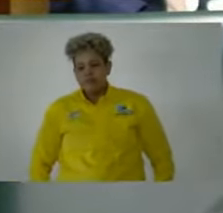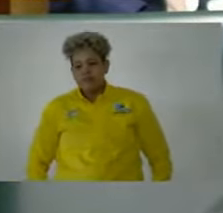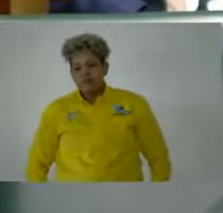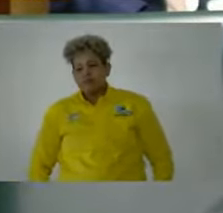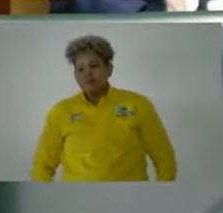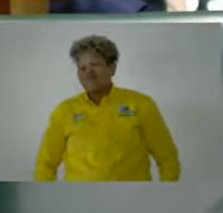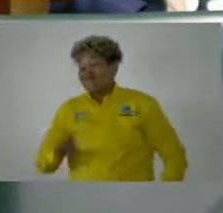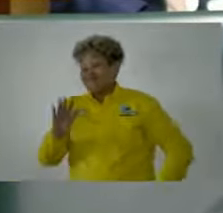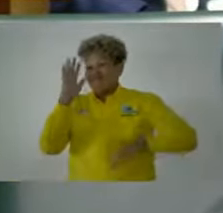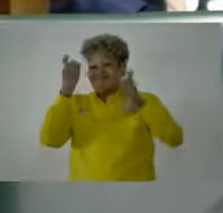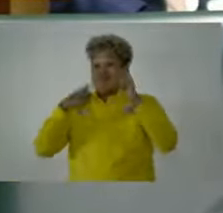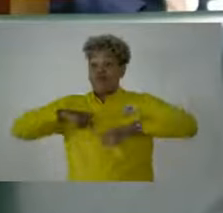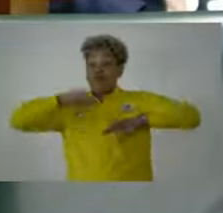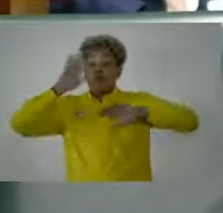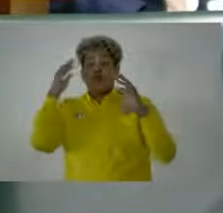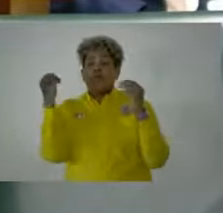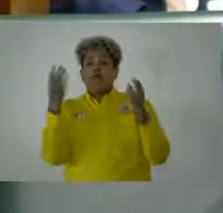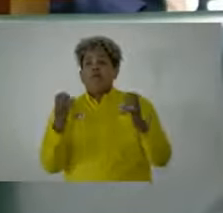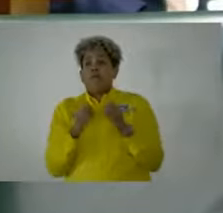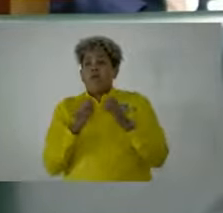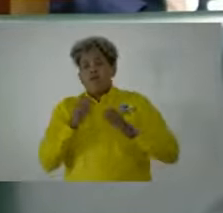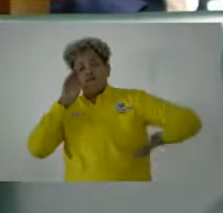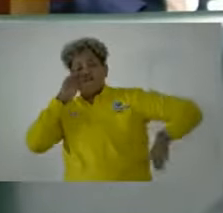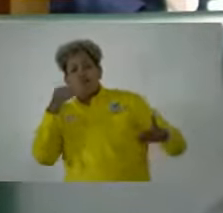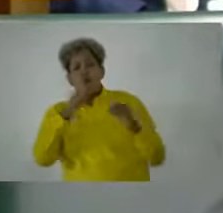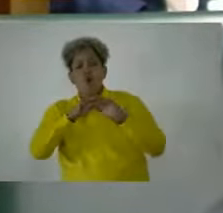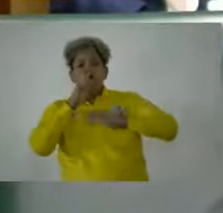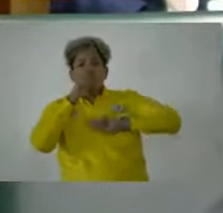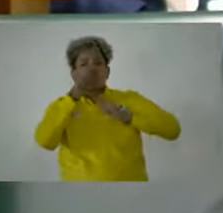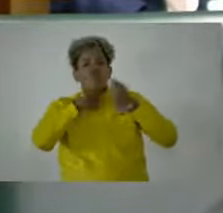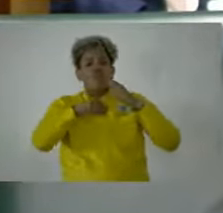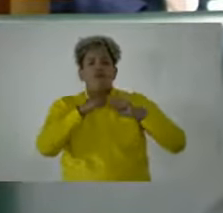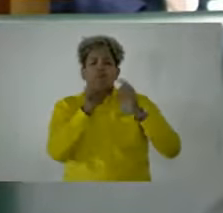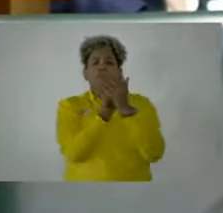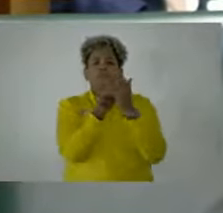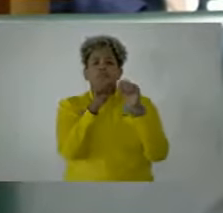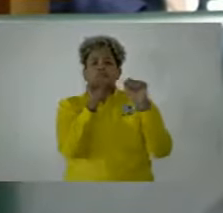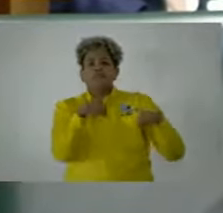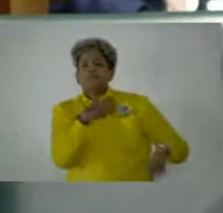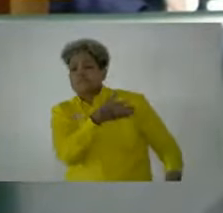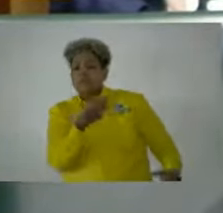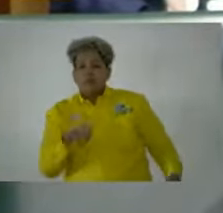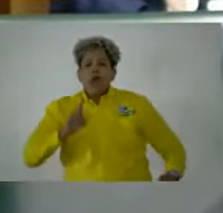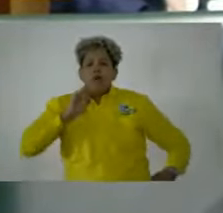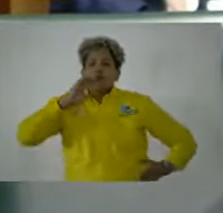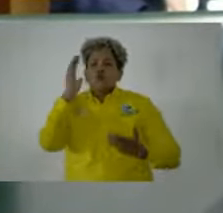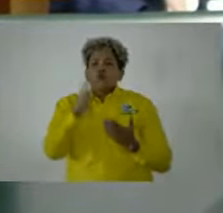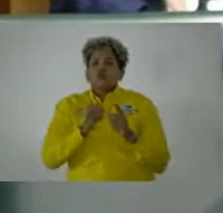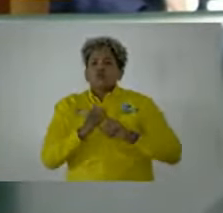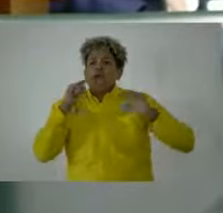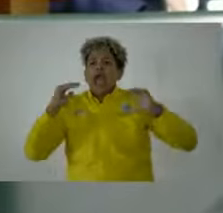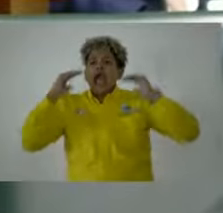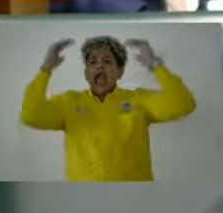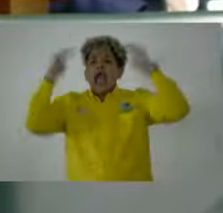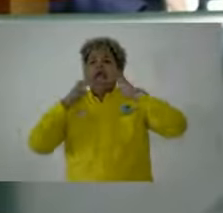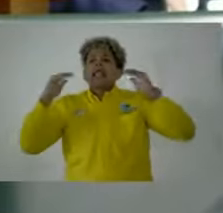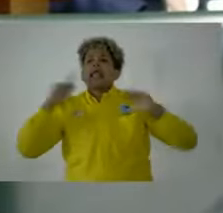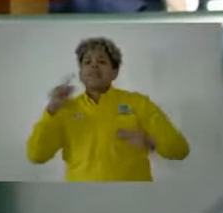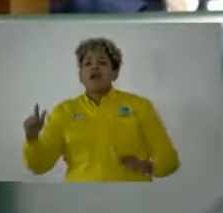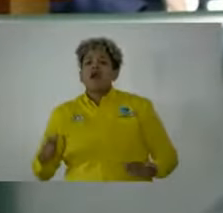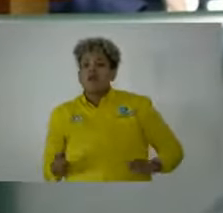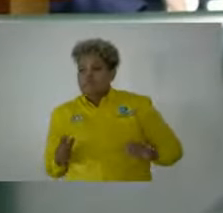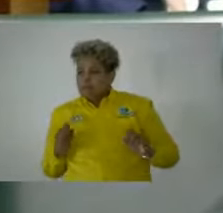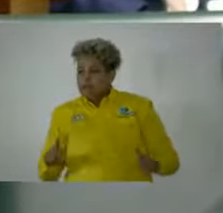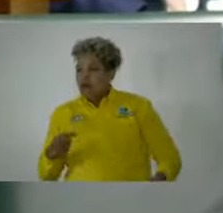And, Mr. Speaker, we will bring much greater focus on reforming the prison system to reduce the high level of